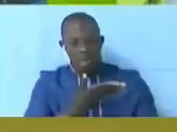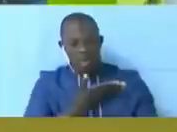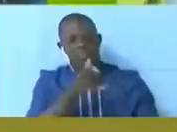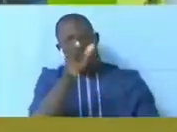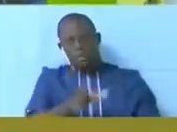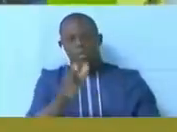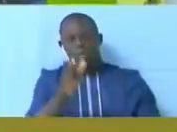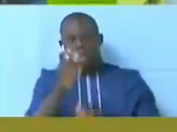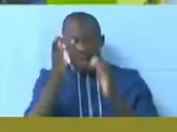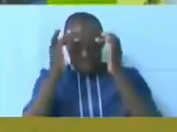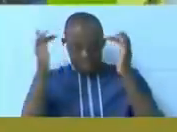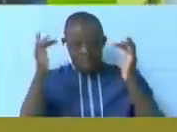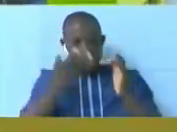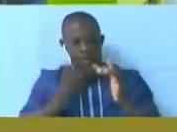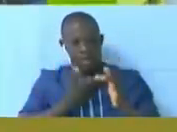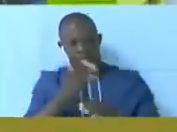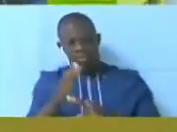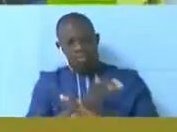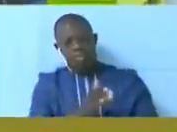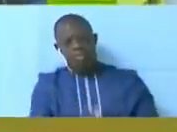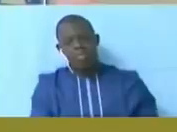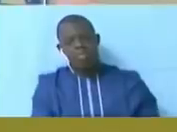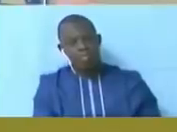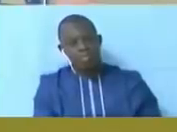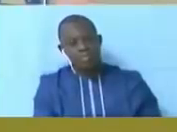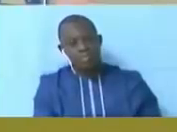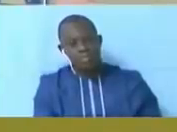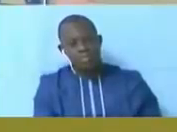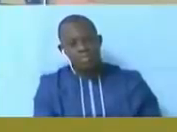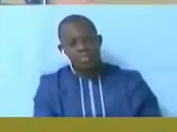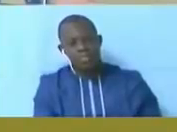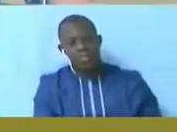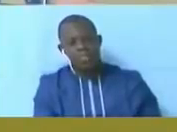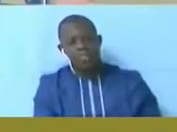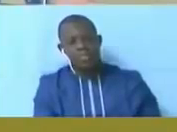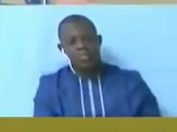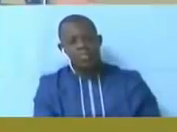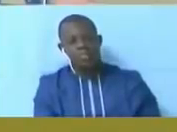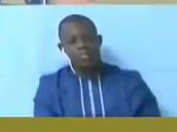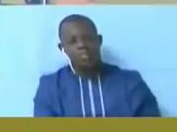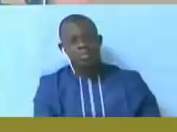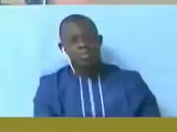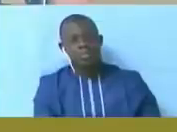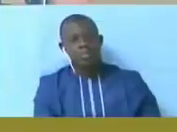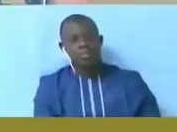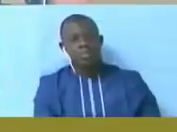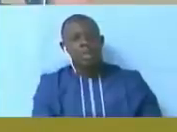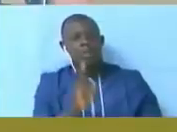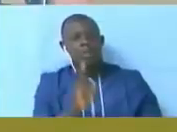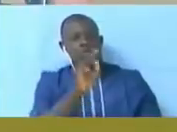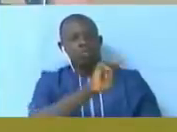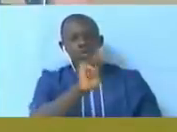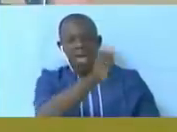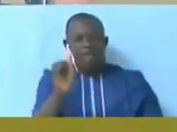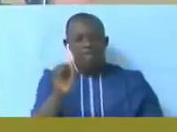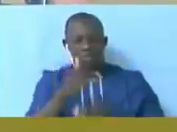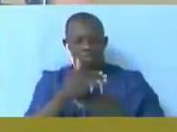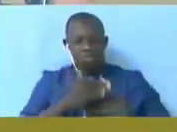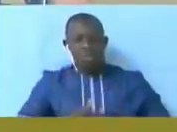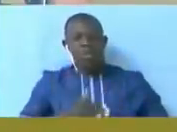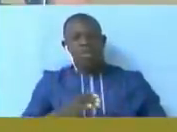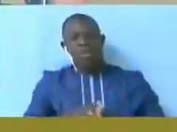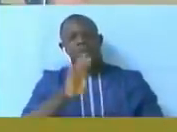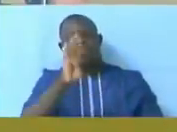ya lon ko ya lon ya ko nyin takile. But not everyone is Borry Touré. Bare mobe manke Borry Touré ti. And not everyone